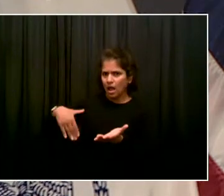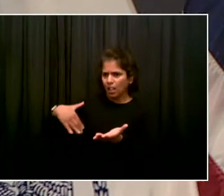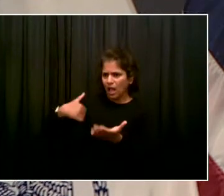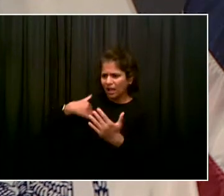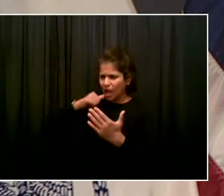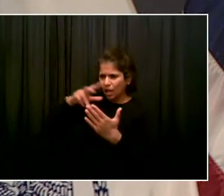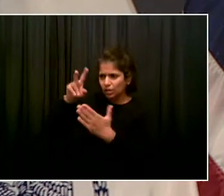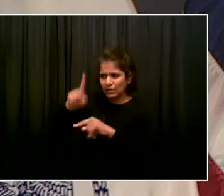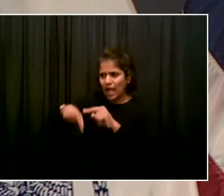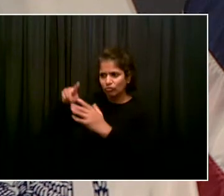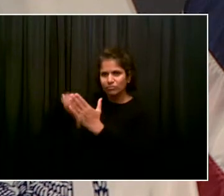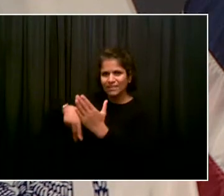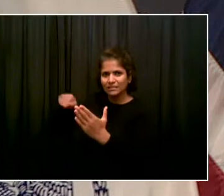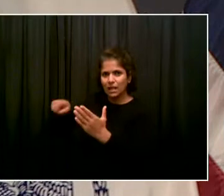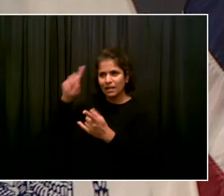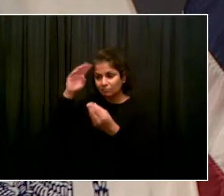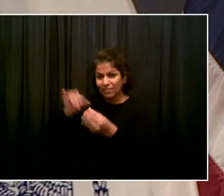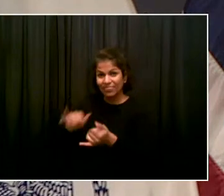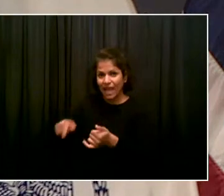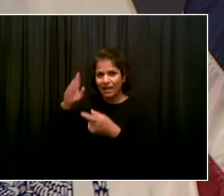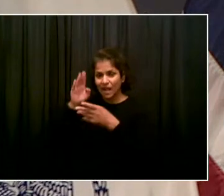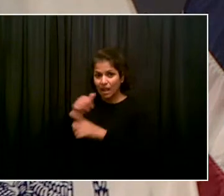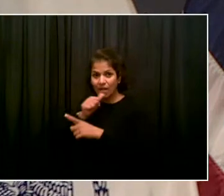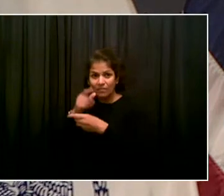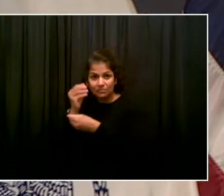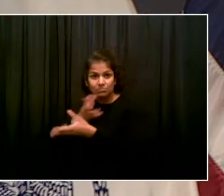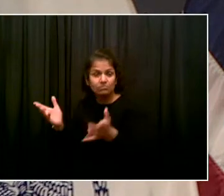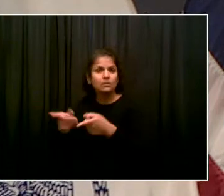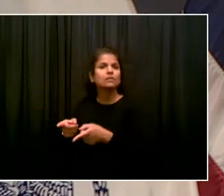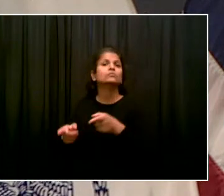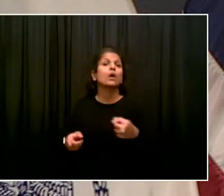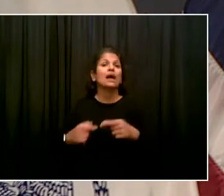is, can you release the COIB guidance?